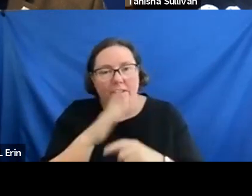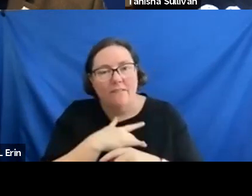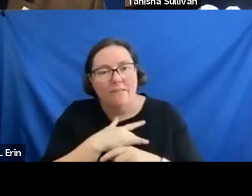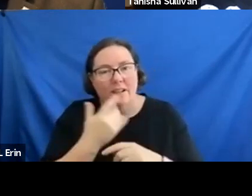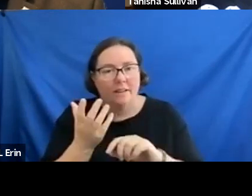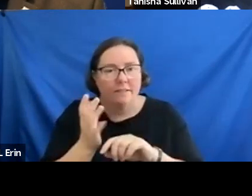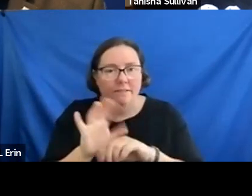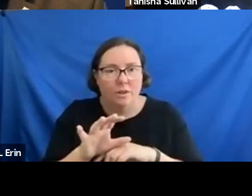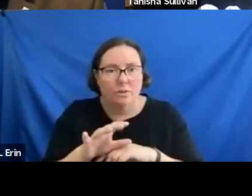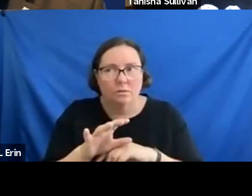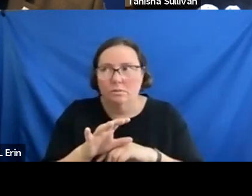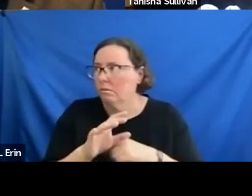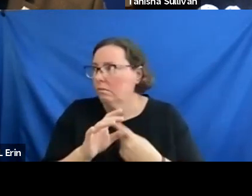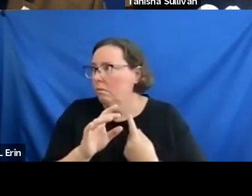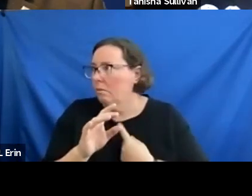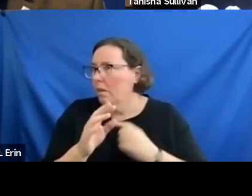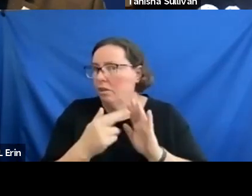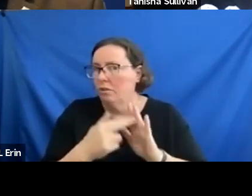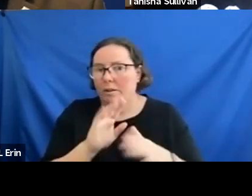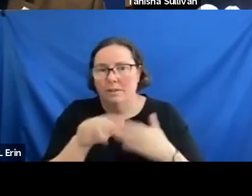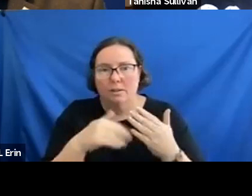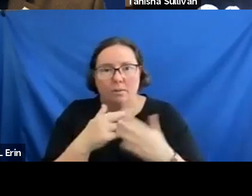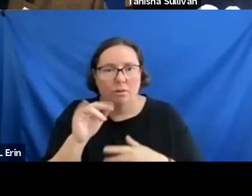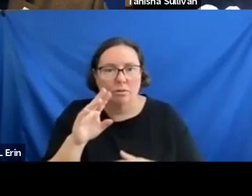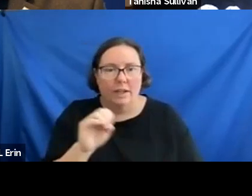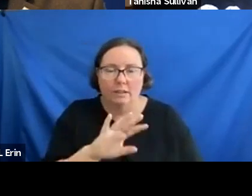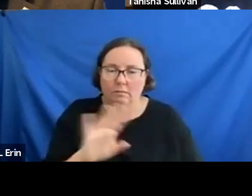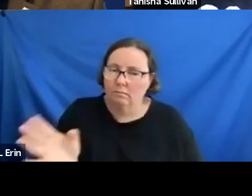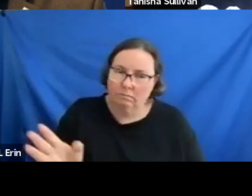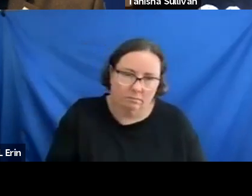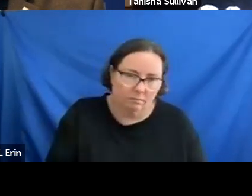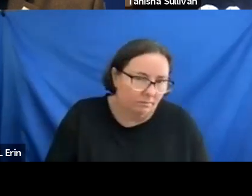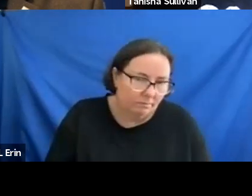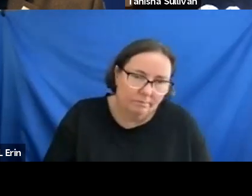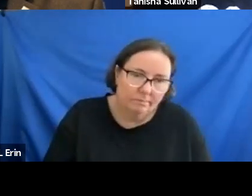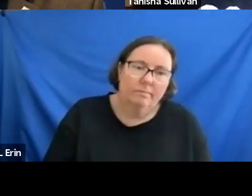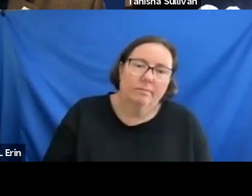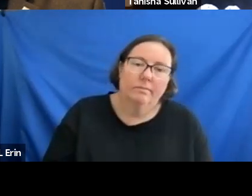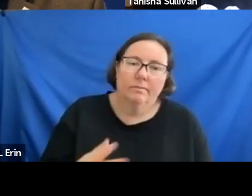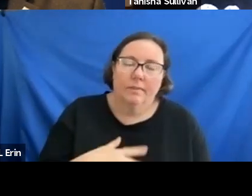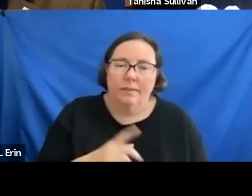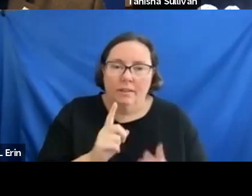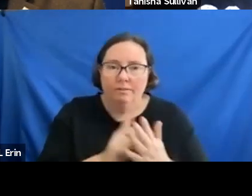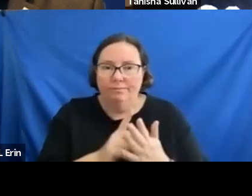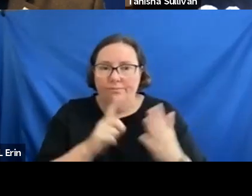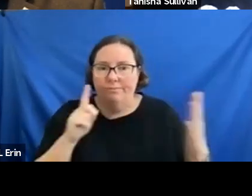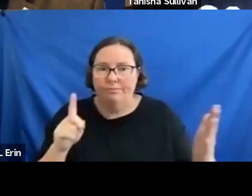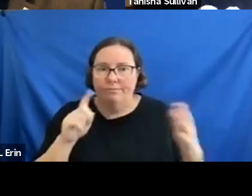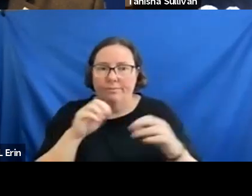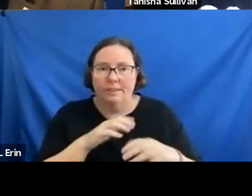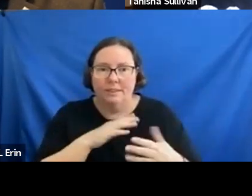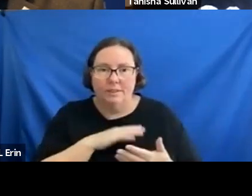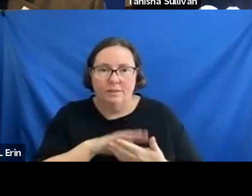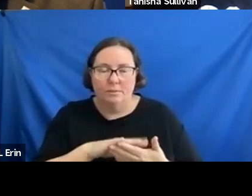made to speak for their entire race when they're in class, whether students feel racially ostracized in their schools, or